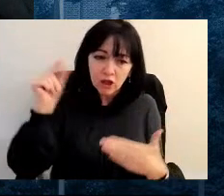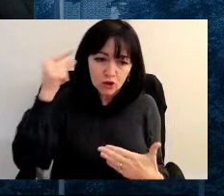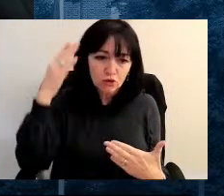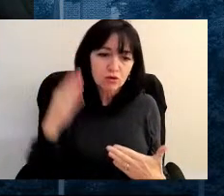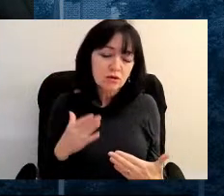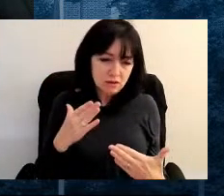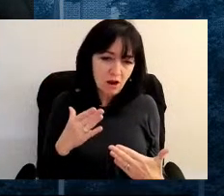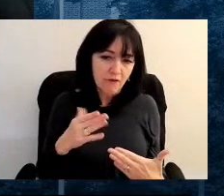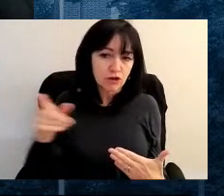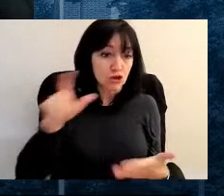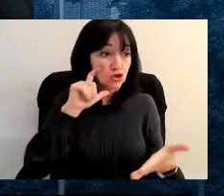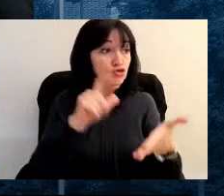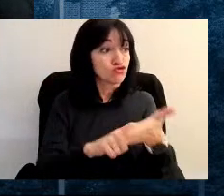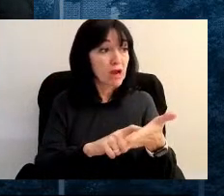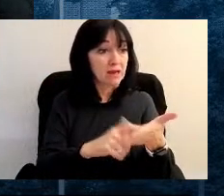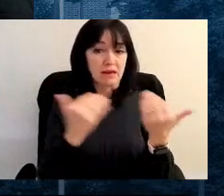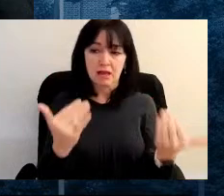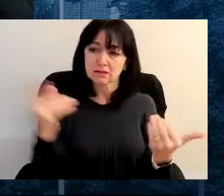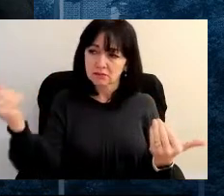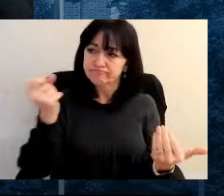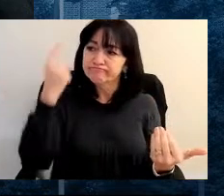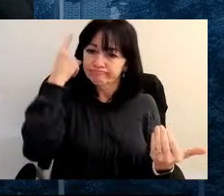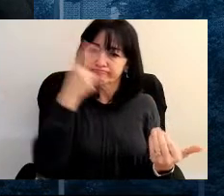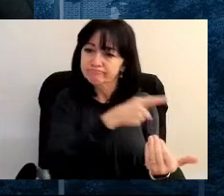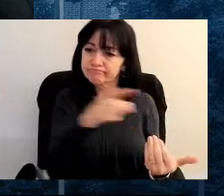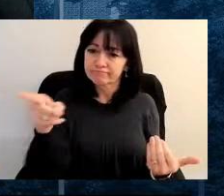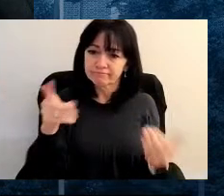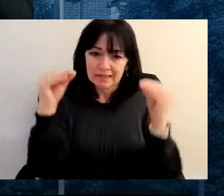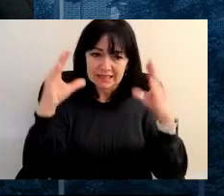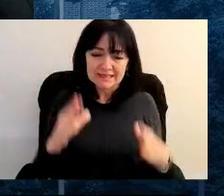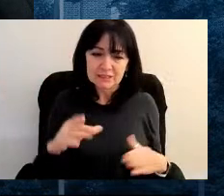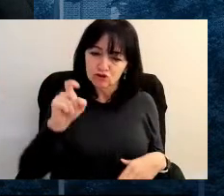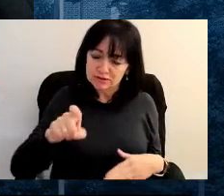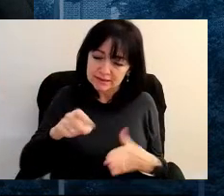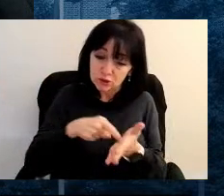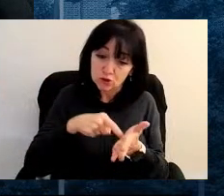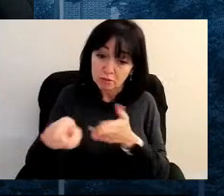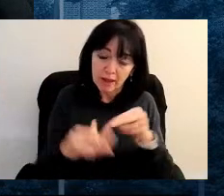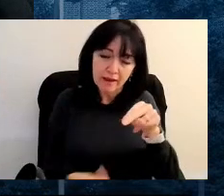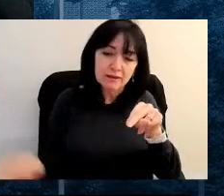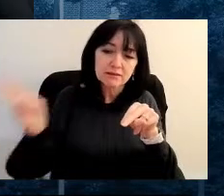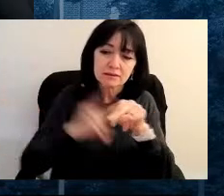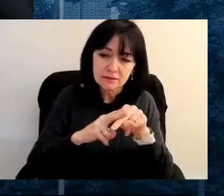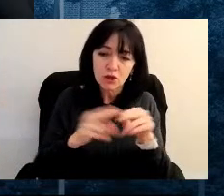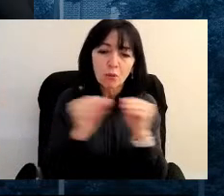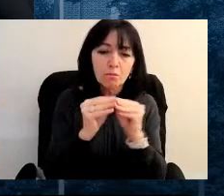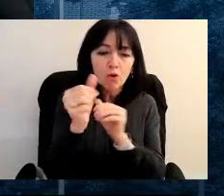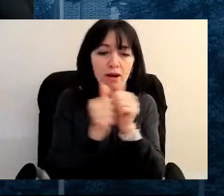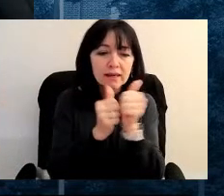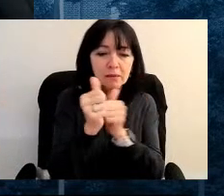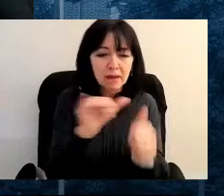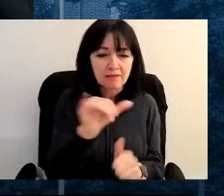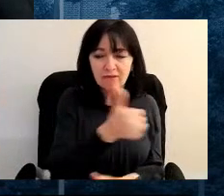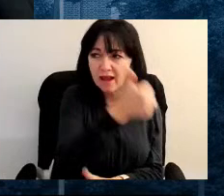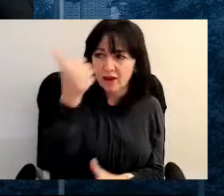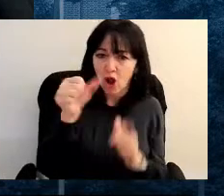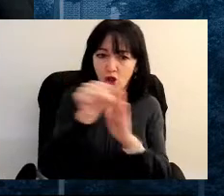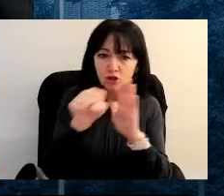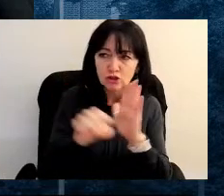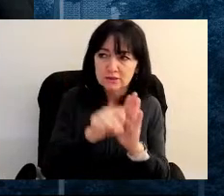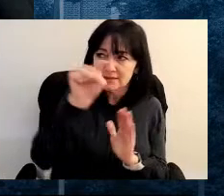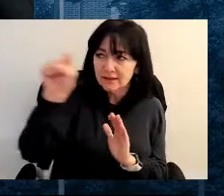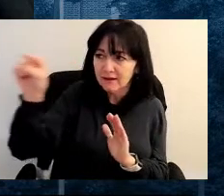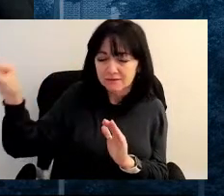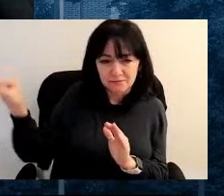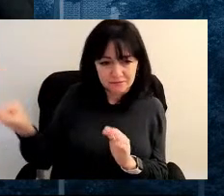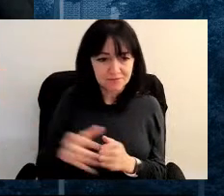and recognizing the importance of making our Delaware educator compensation system more competitive. This is the first of many steps that